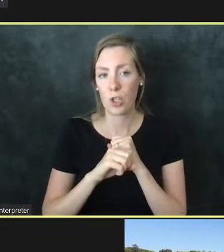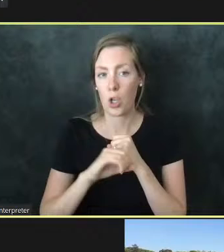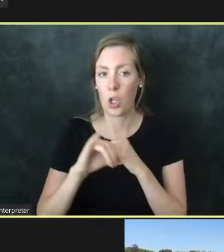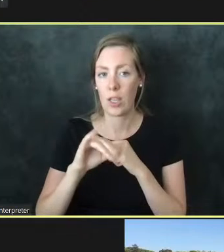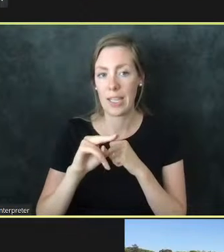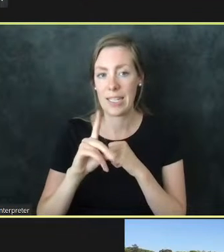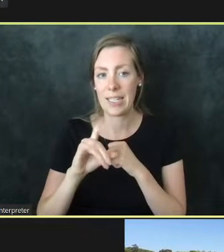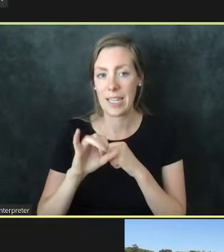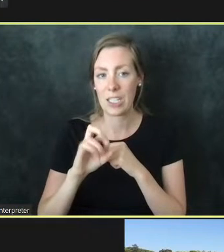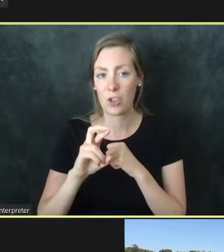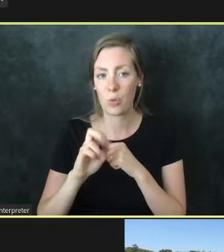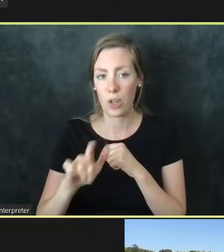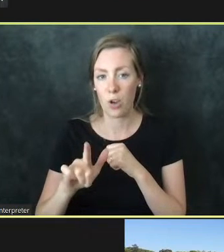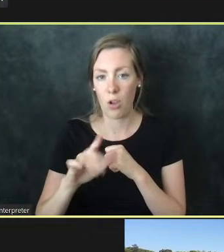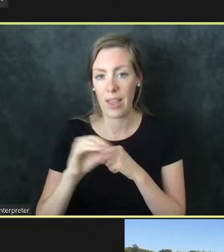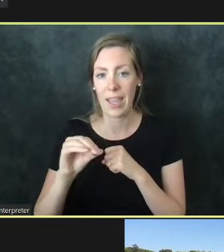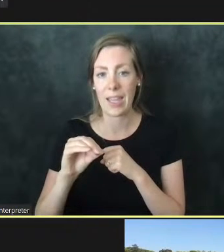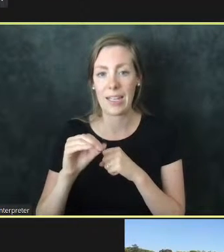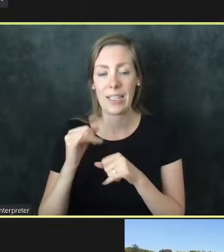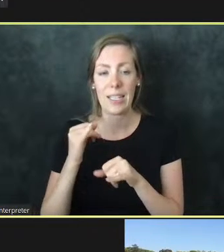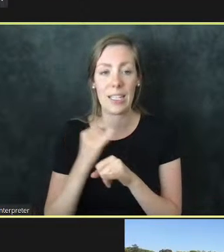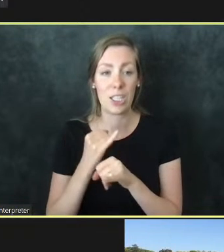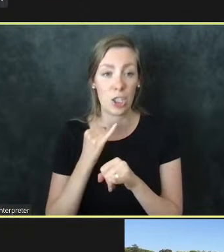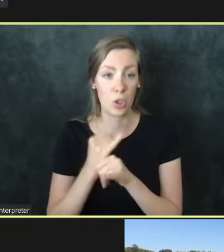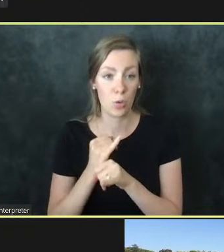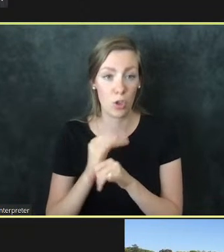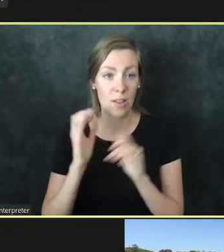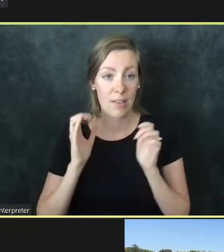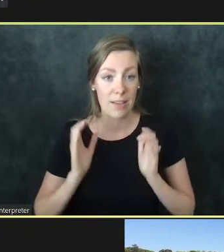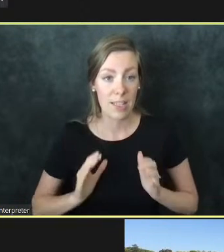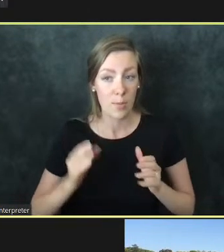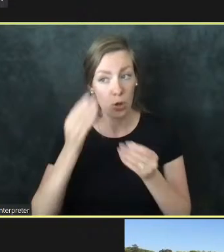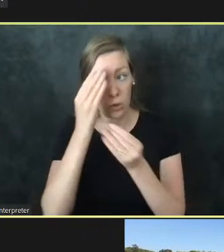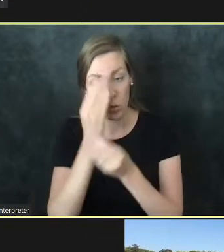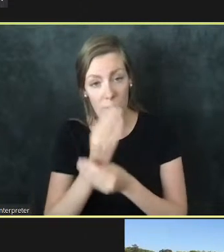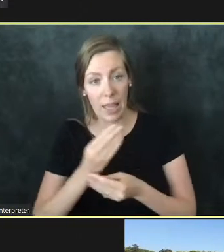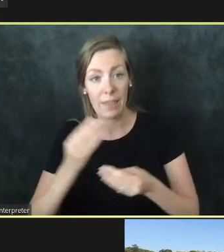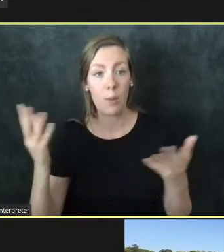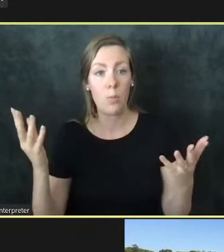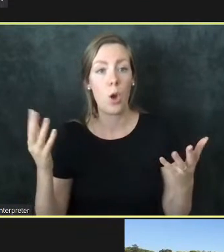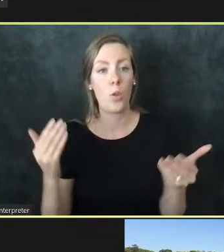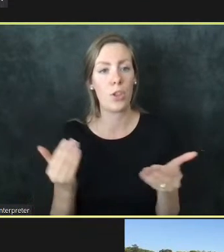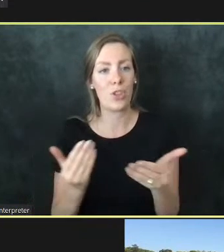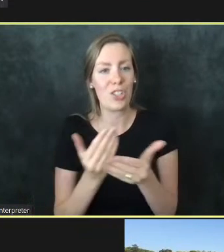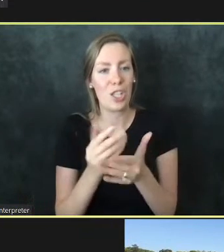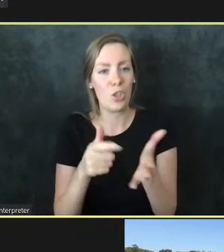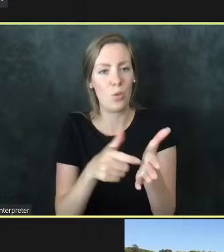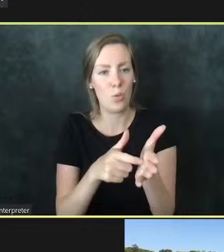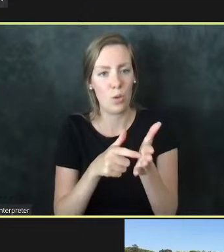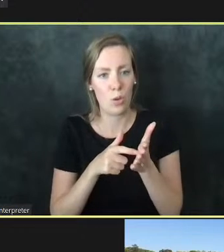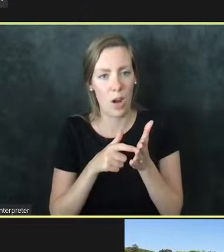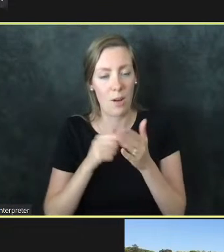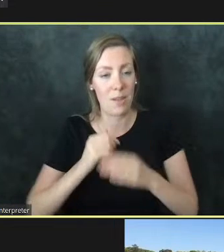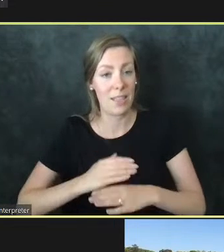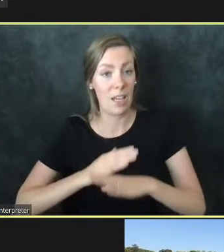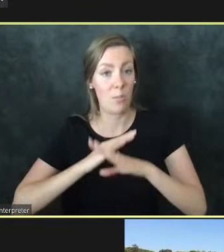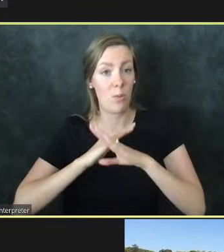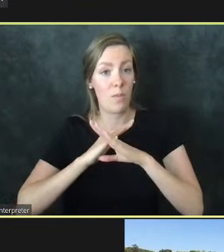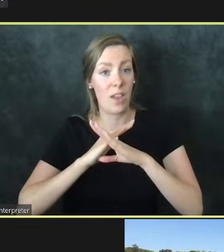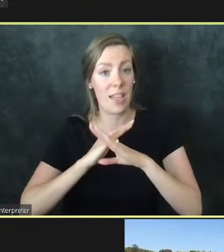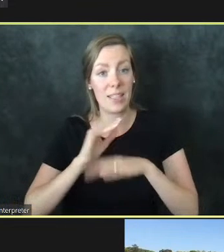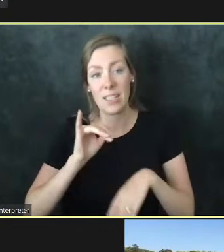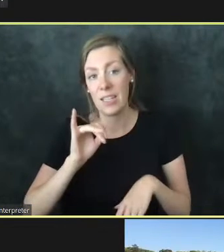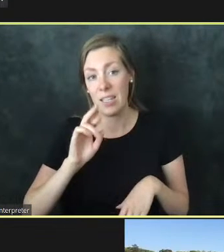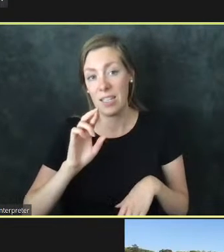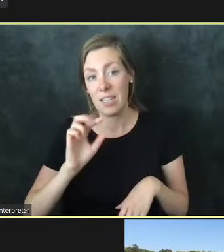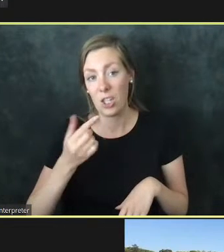and para institutional lo que es industrial customers o to comercial, let them know para that there is clientes, a new requirement that prevents sepan the de que hay un nuevo irrigation